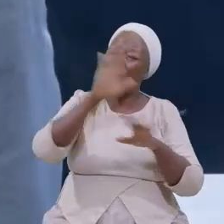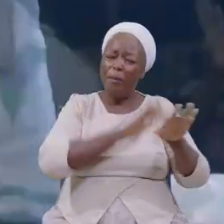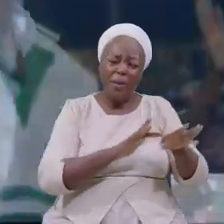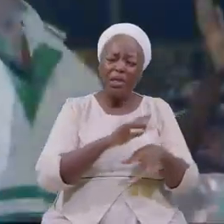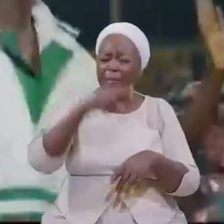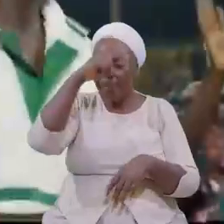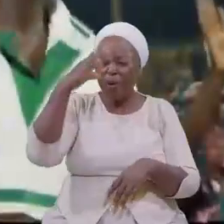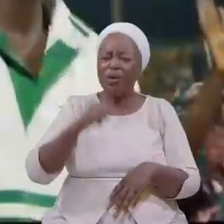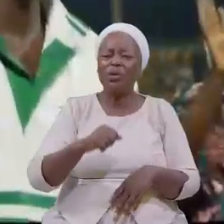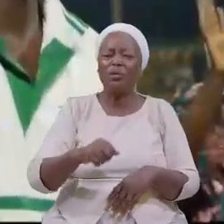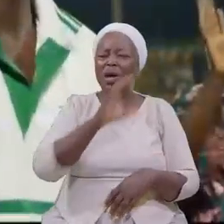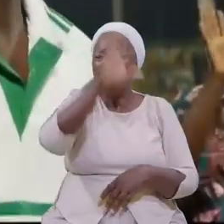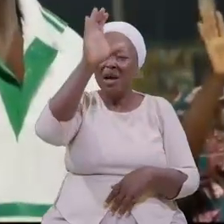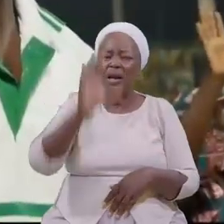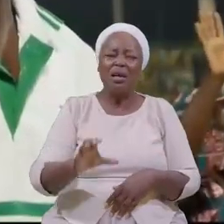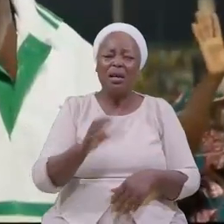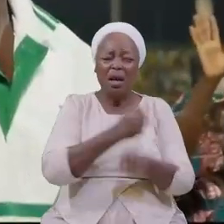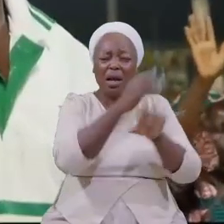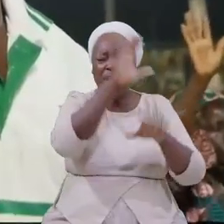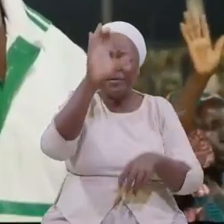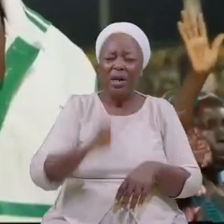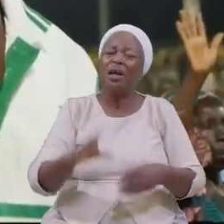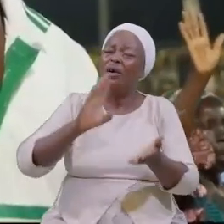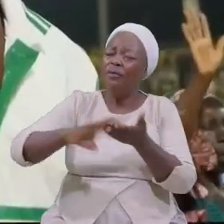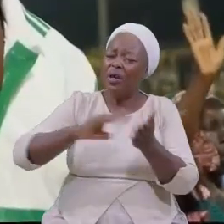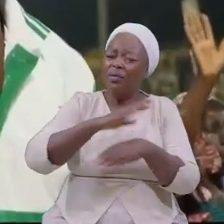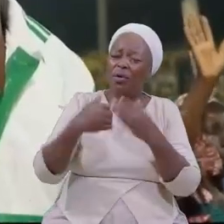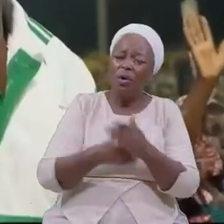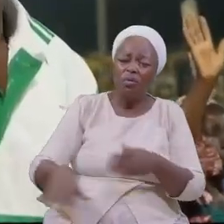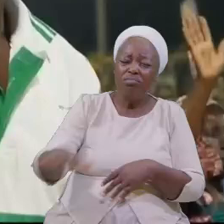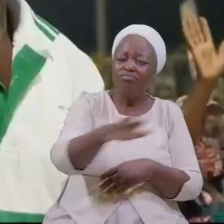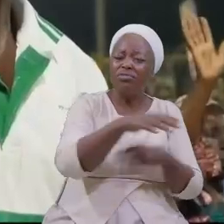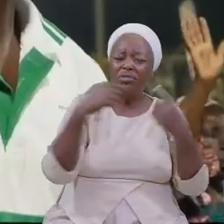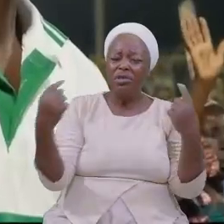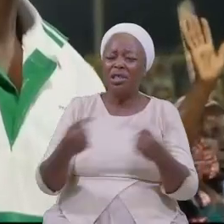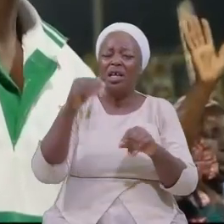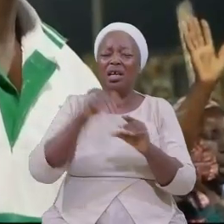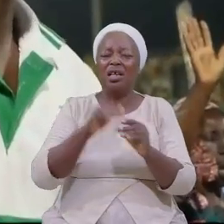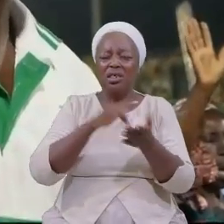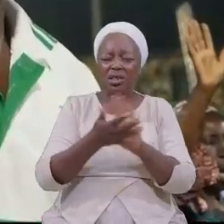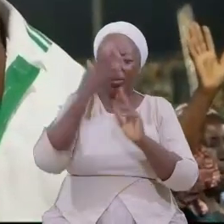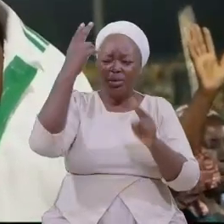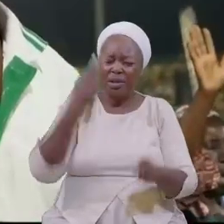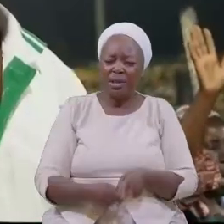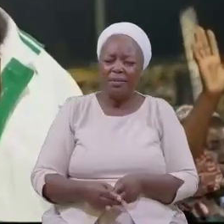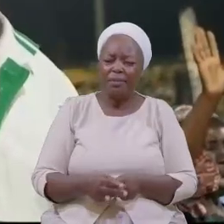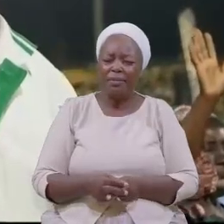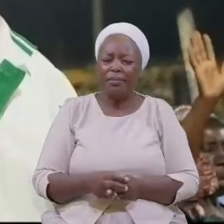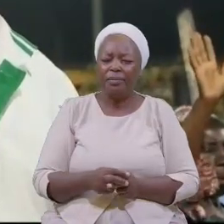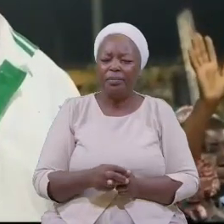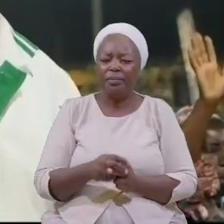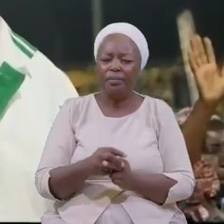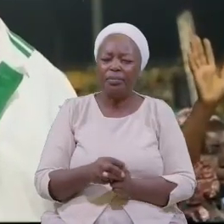of Calvary, forgive all their sins in Jesus' name.